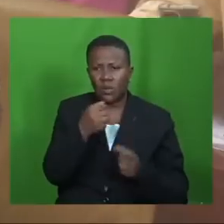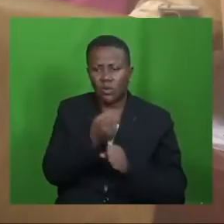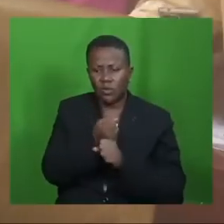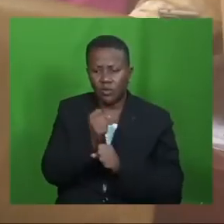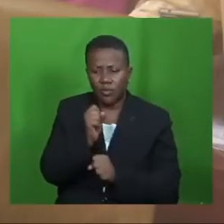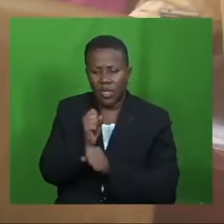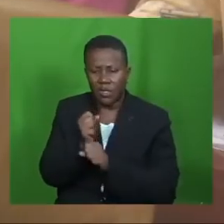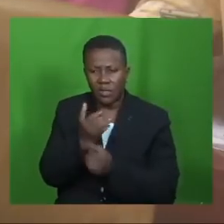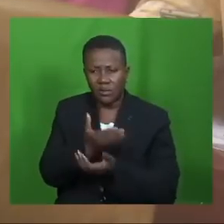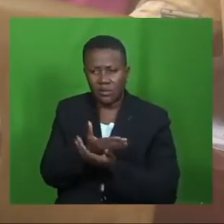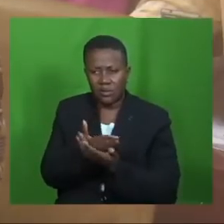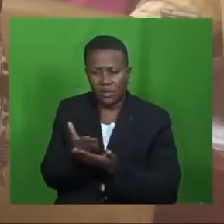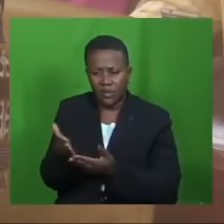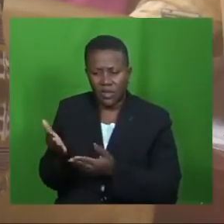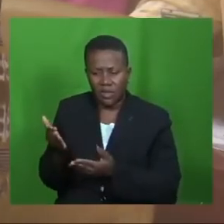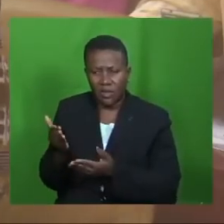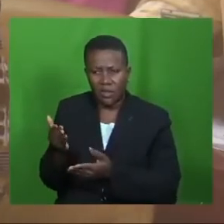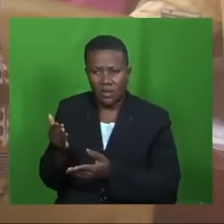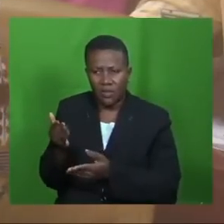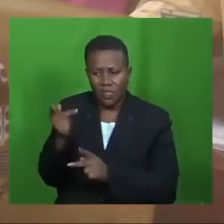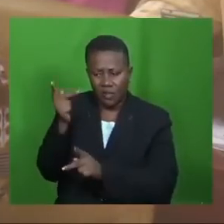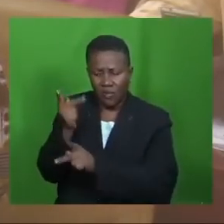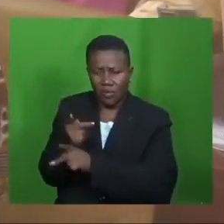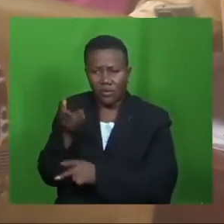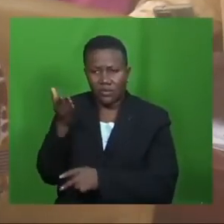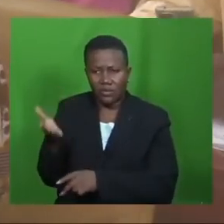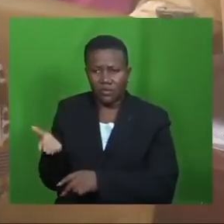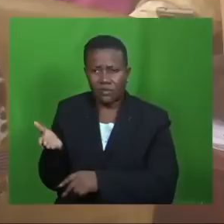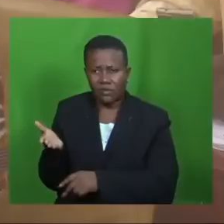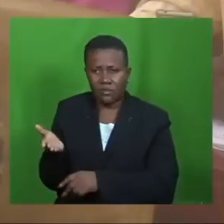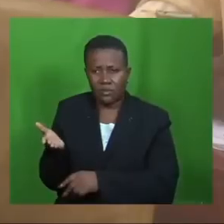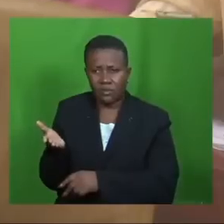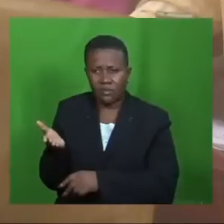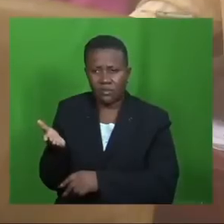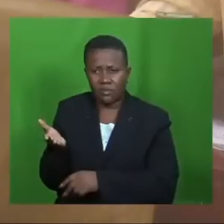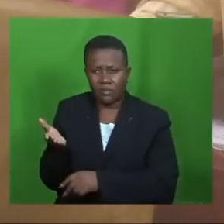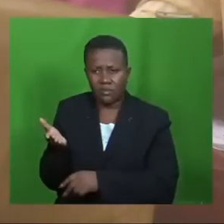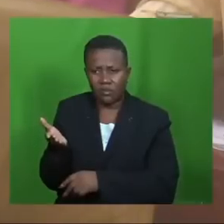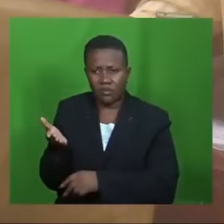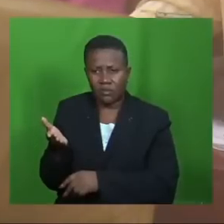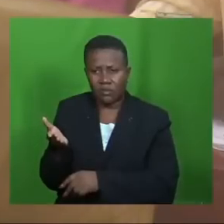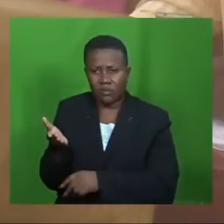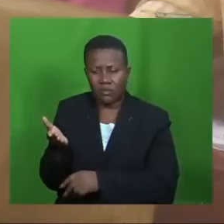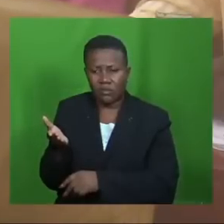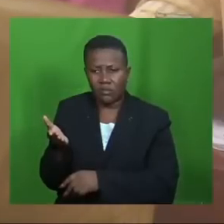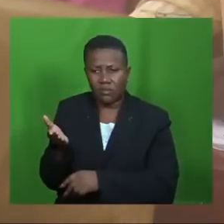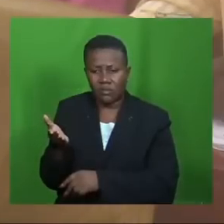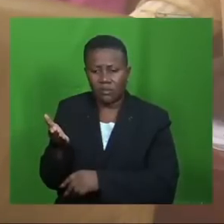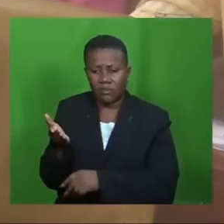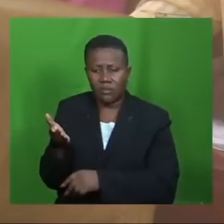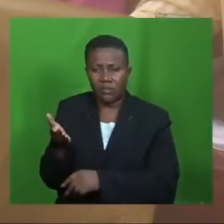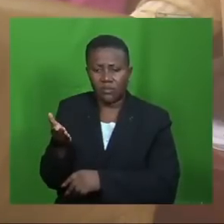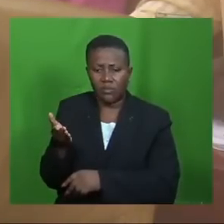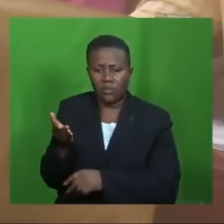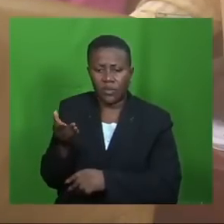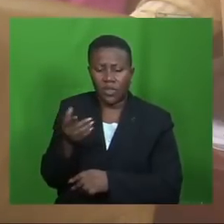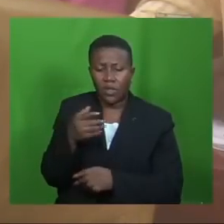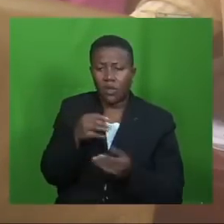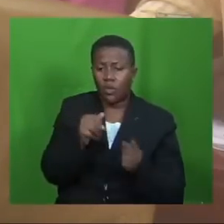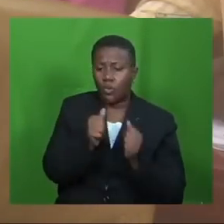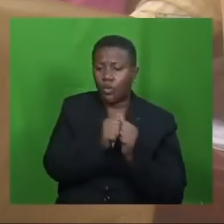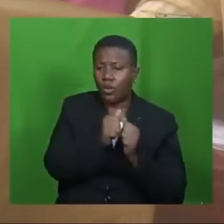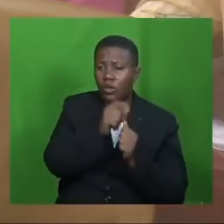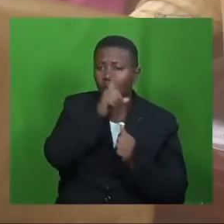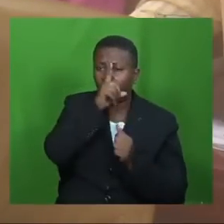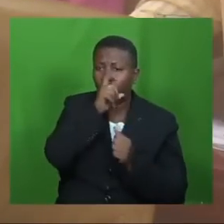here, which probably is premised on the statement by the Qataris, to come up with a legacy